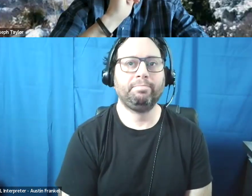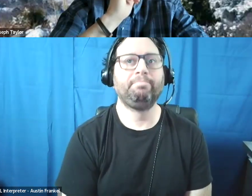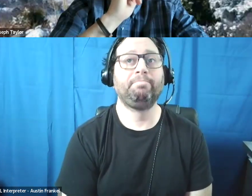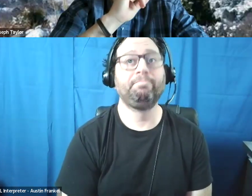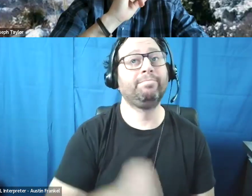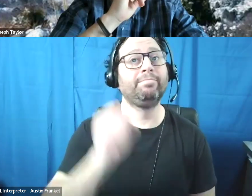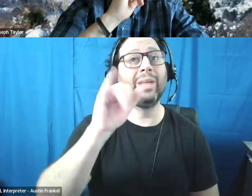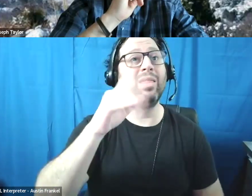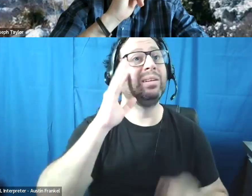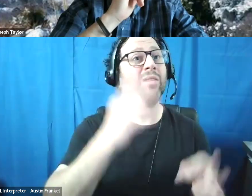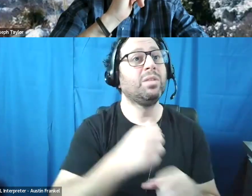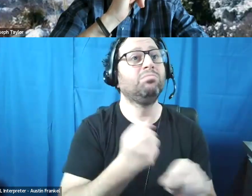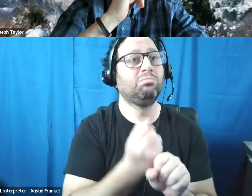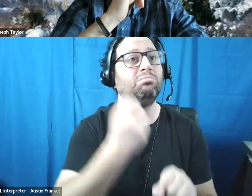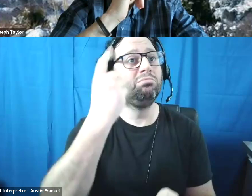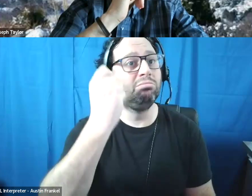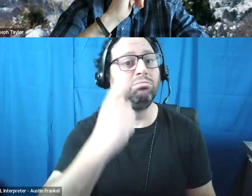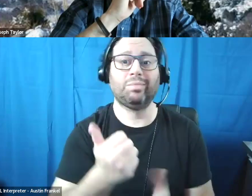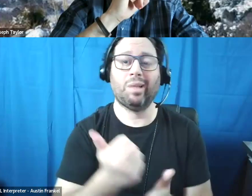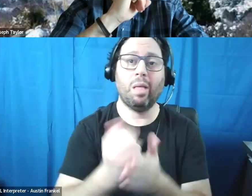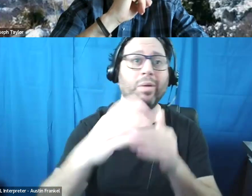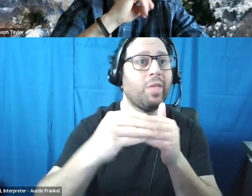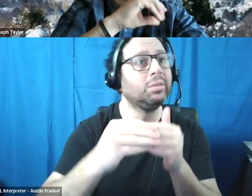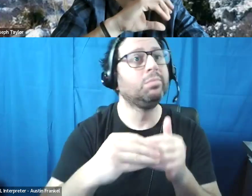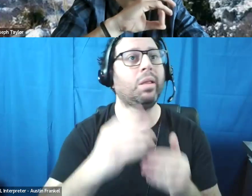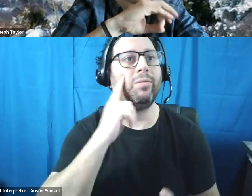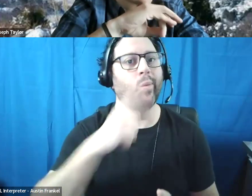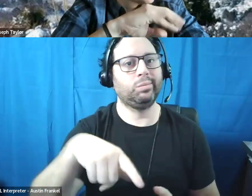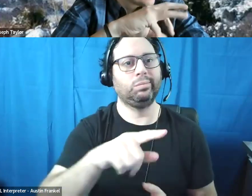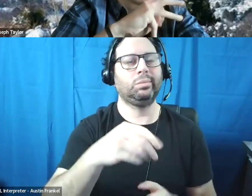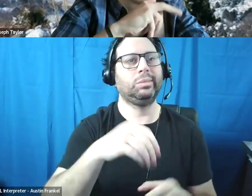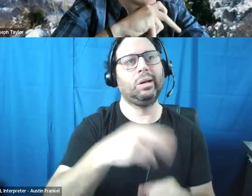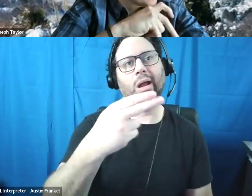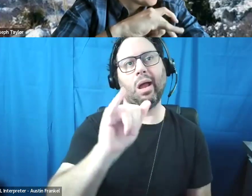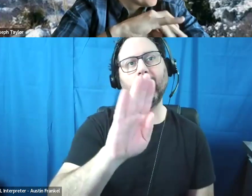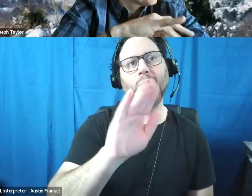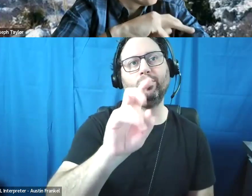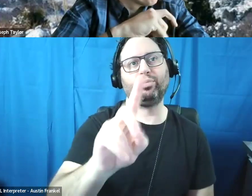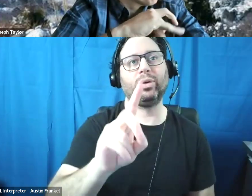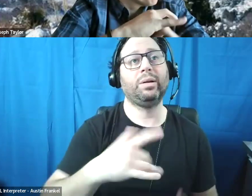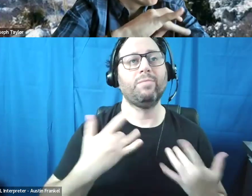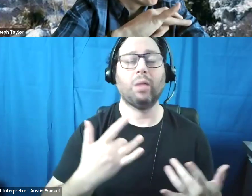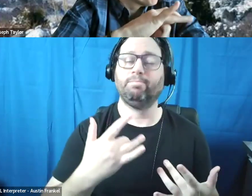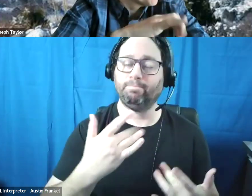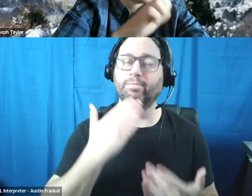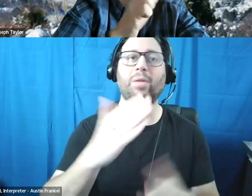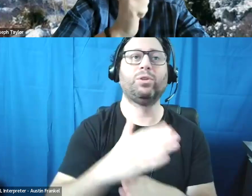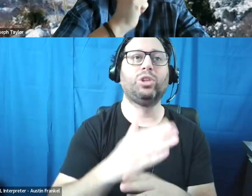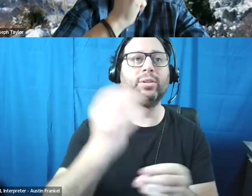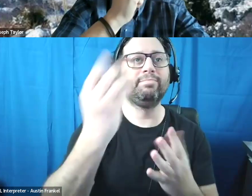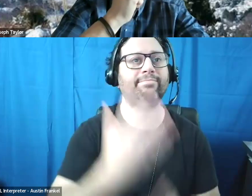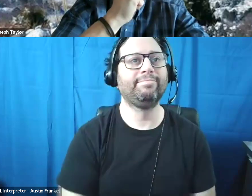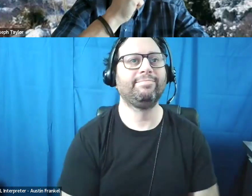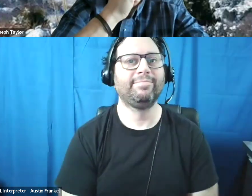Yeah, that definitely makes sense and helps with the flexibility there for these hybrid events. Thanks for sharing.